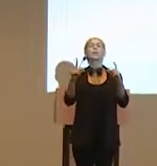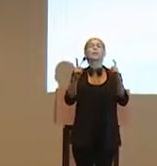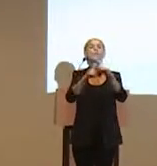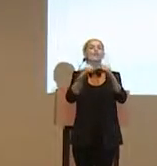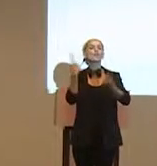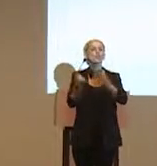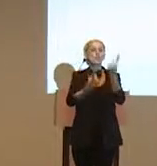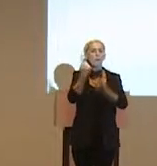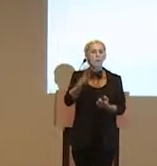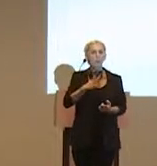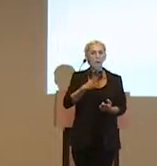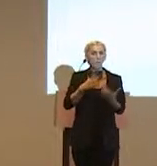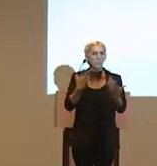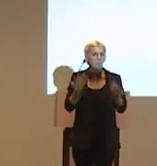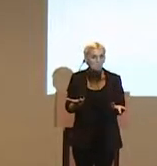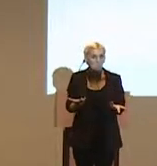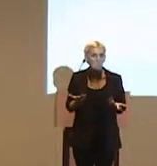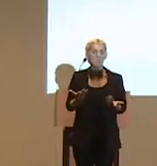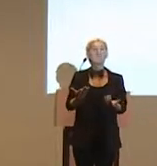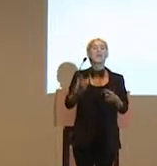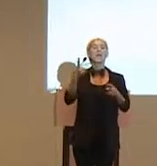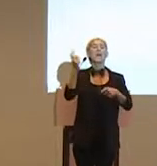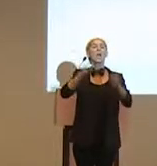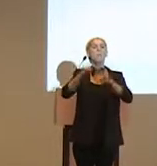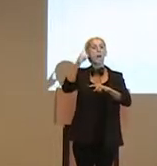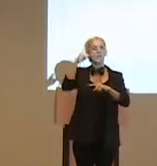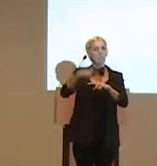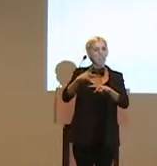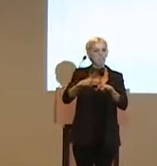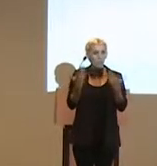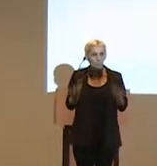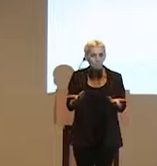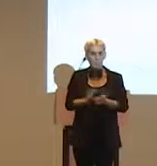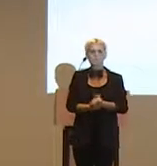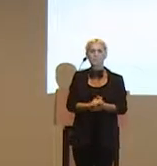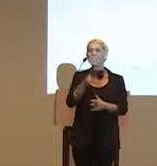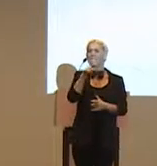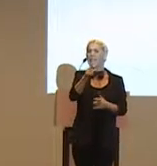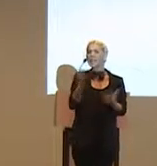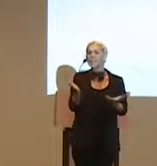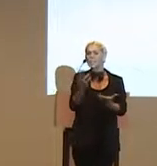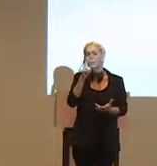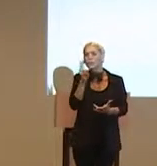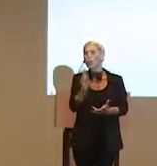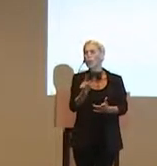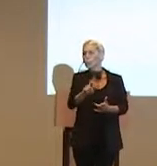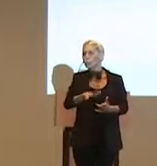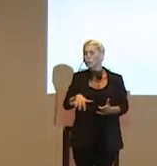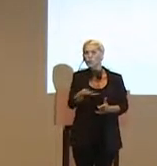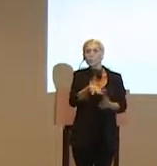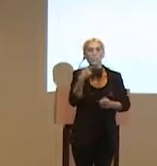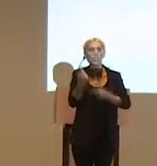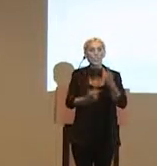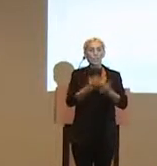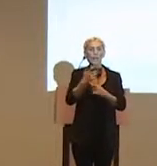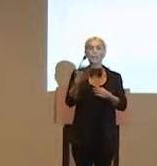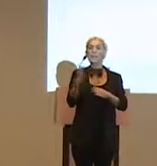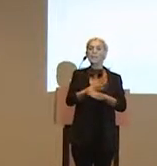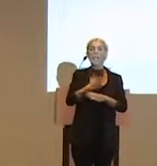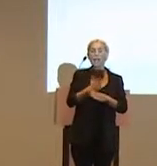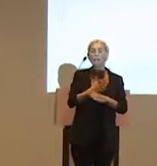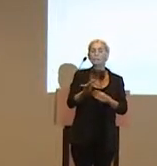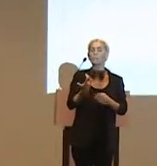new trends like together with digitalization there is a.i the use of ai so how do